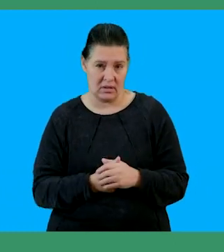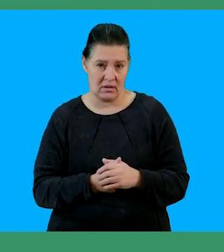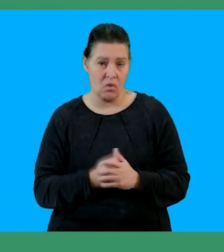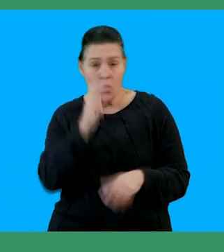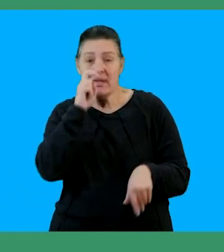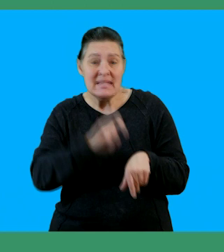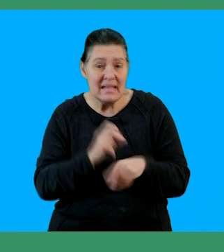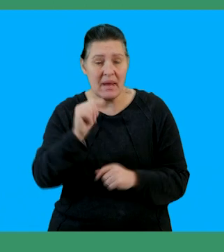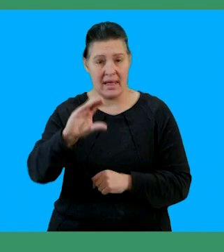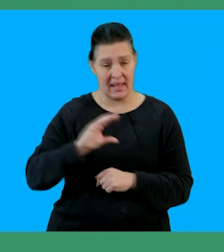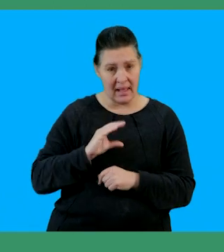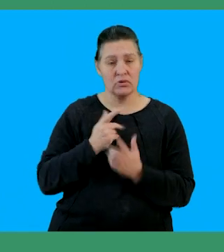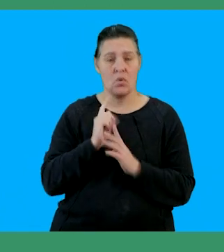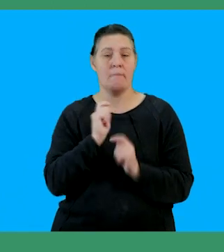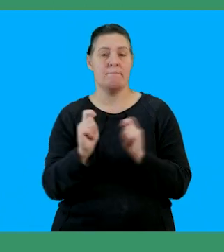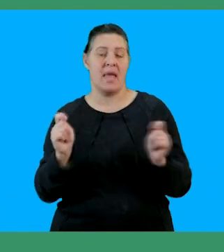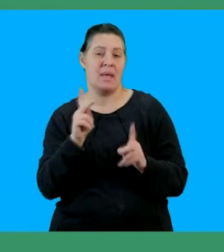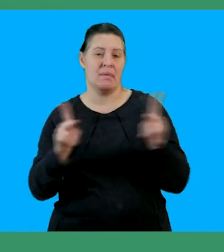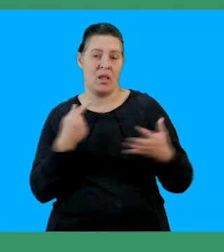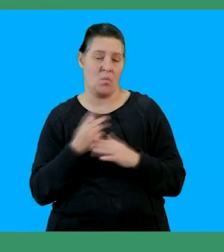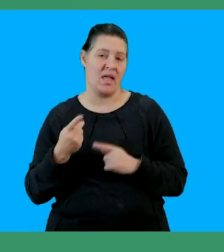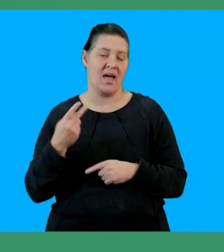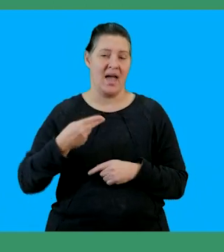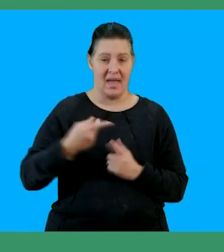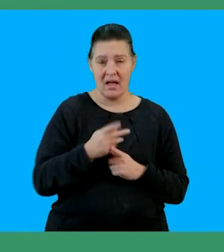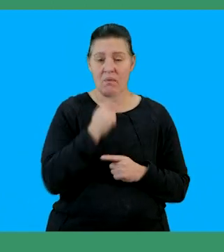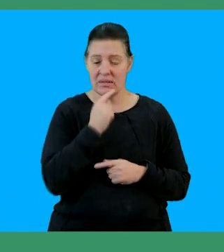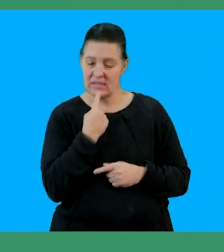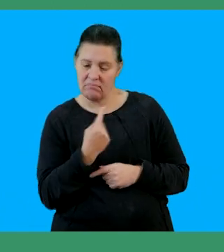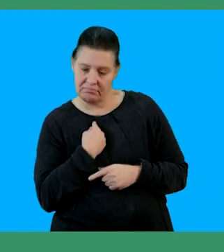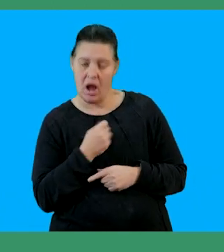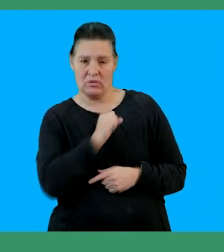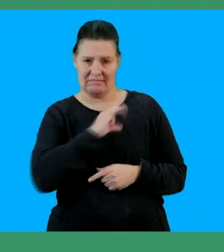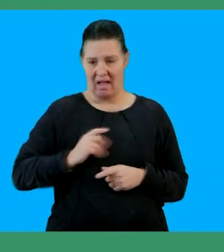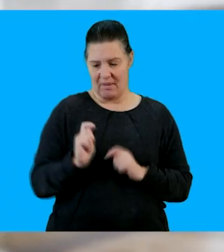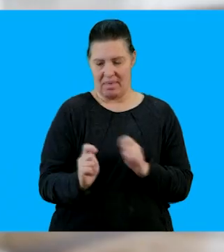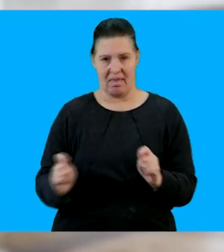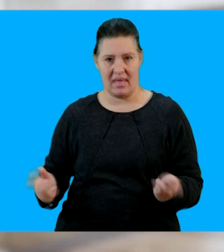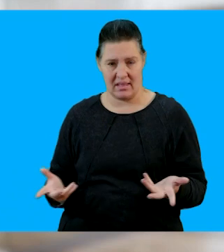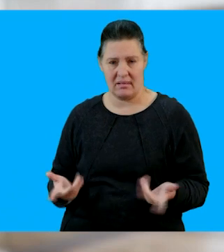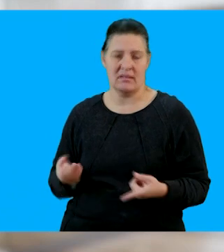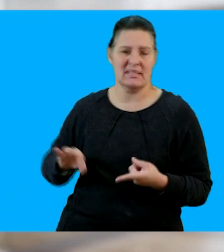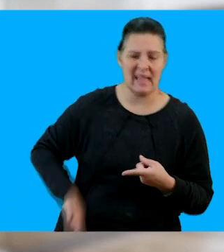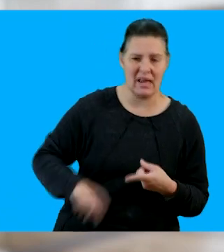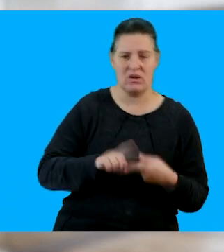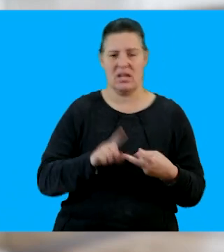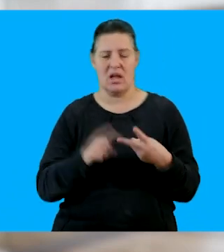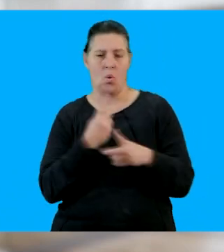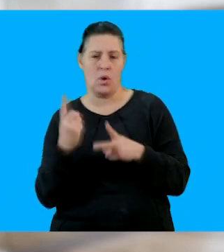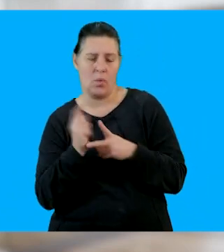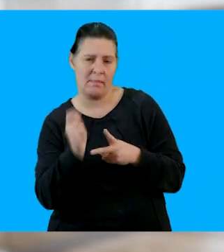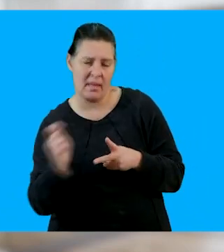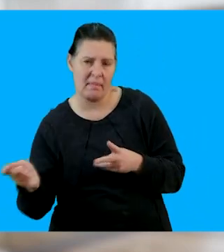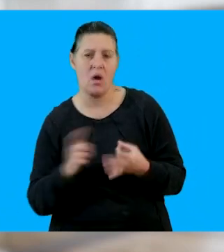materials. We need money as a business to pay the people that we have hired, whom we call our employees, pay salaries, pay